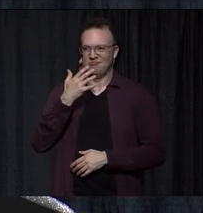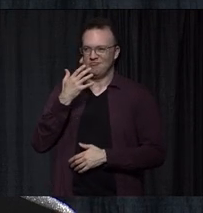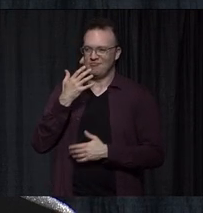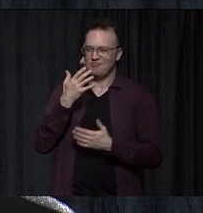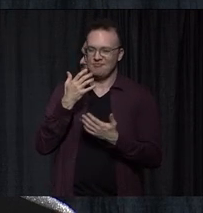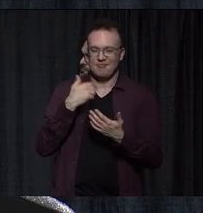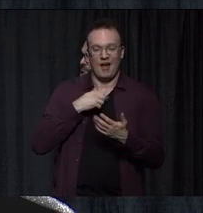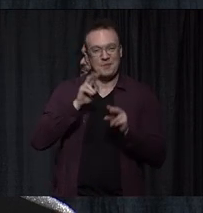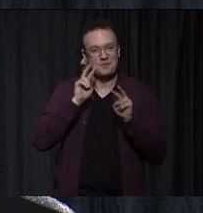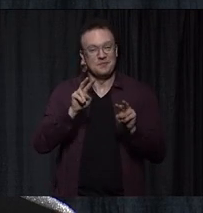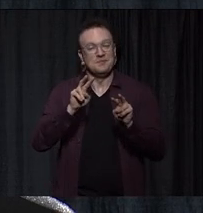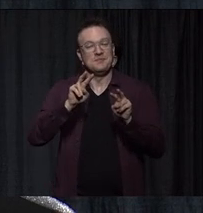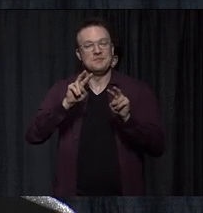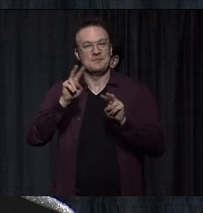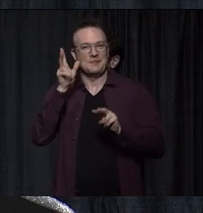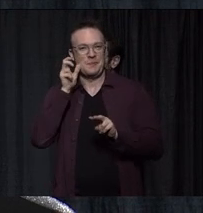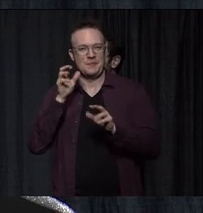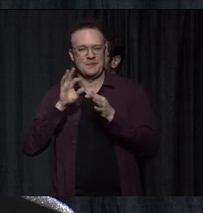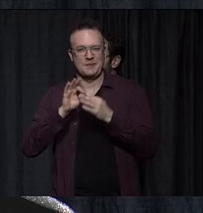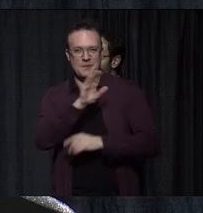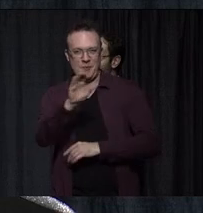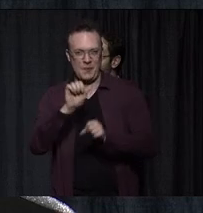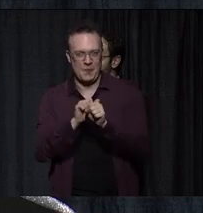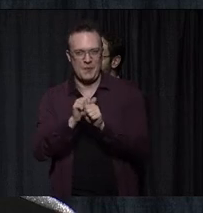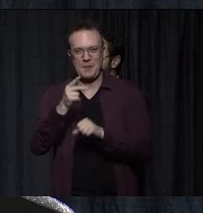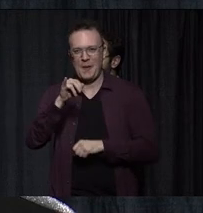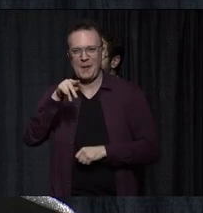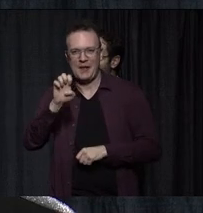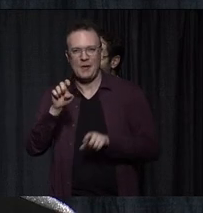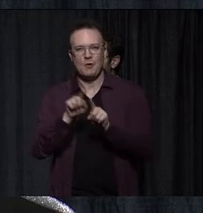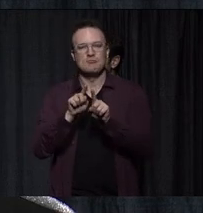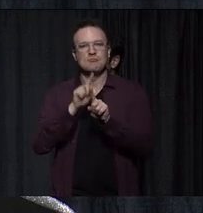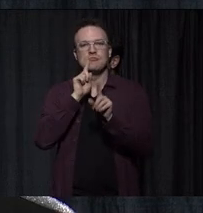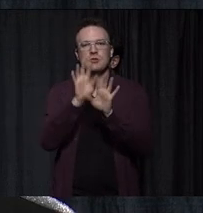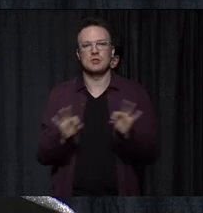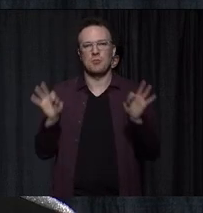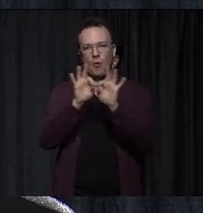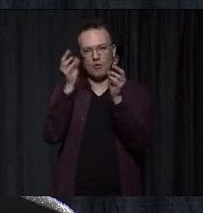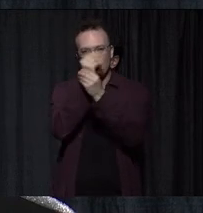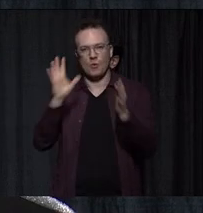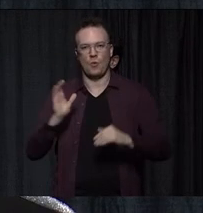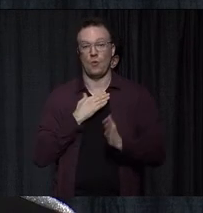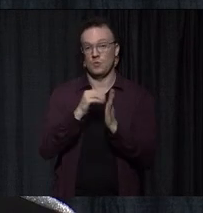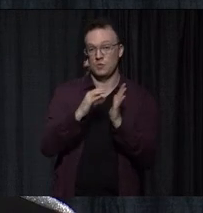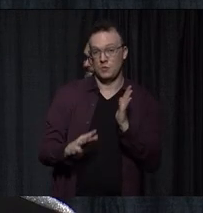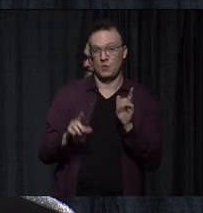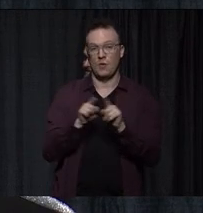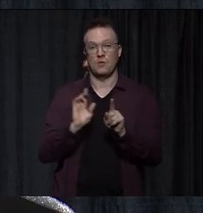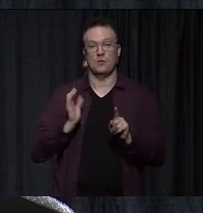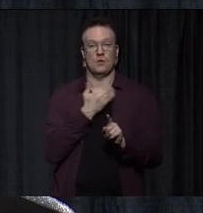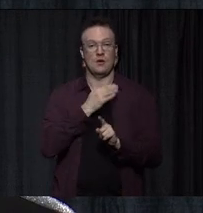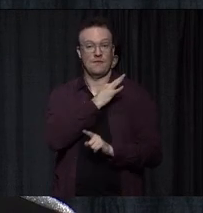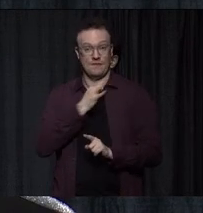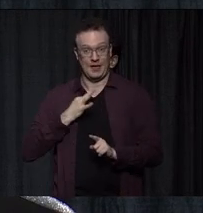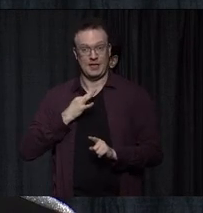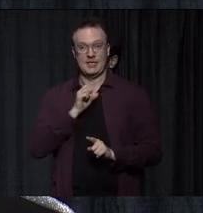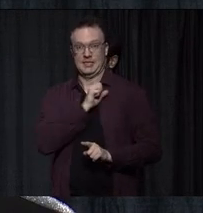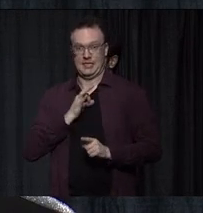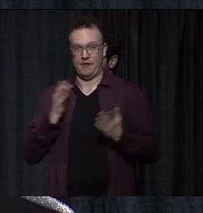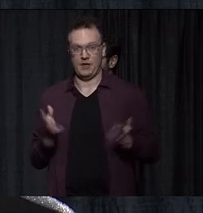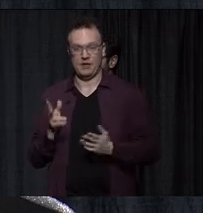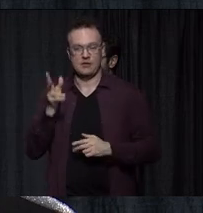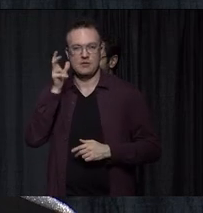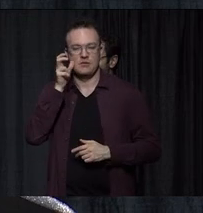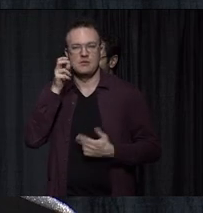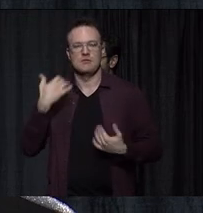more about your work, Paulette, and I know that it will be really important to inform our students and our faculty and our staff here